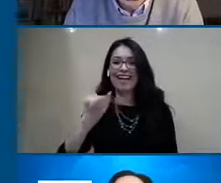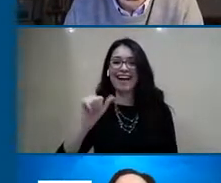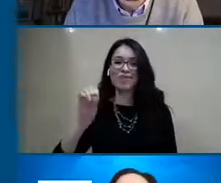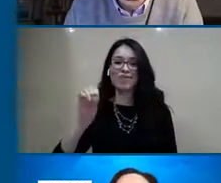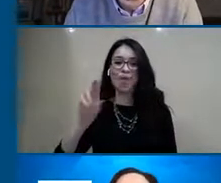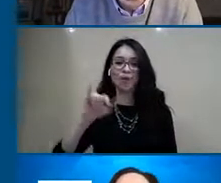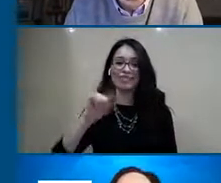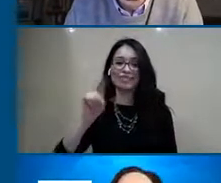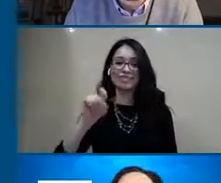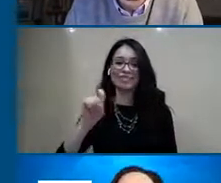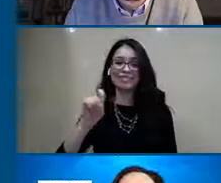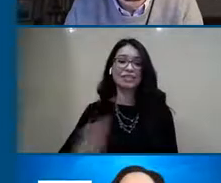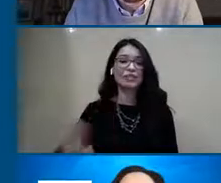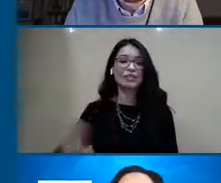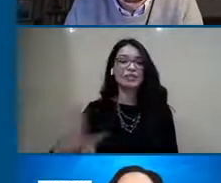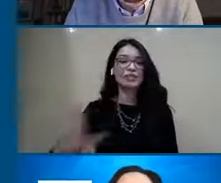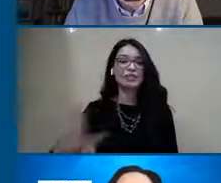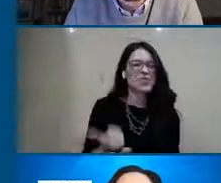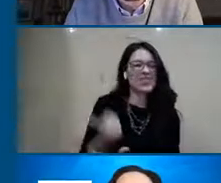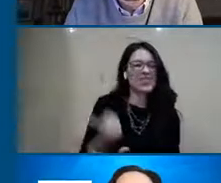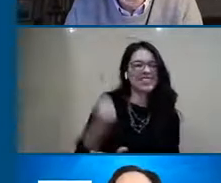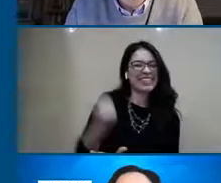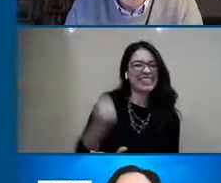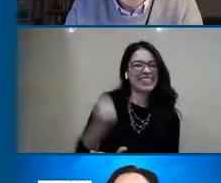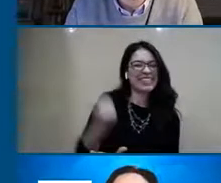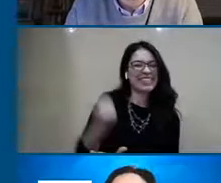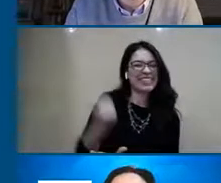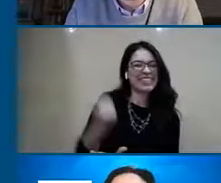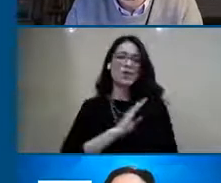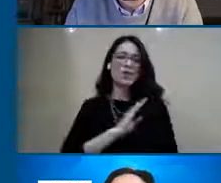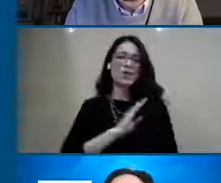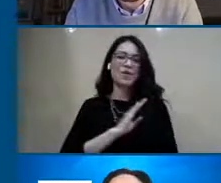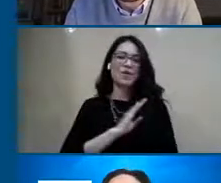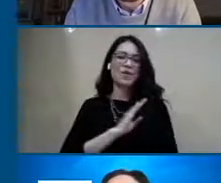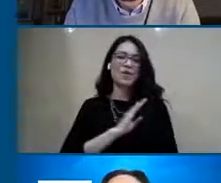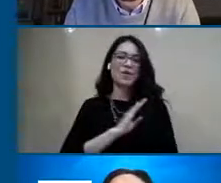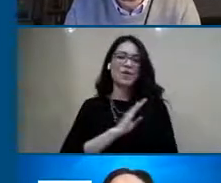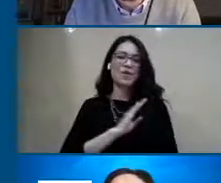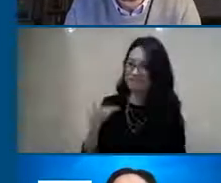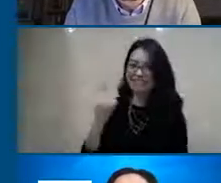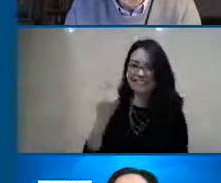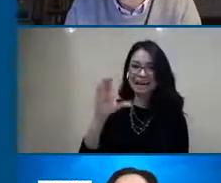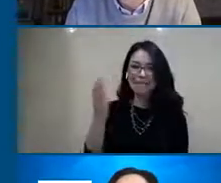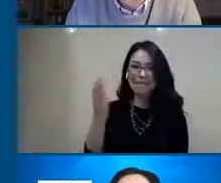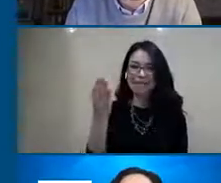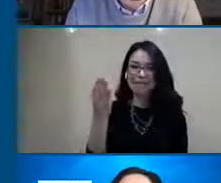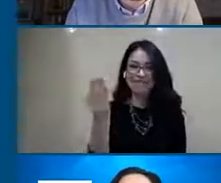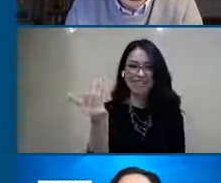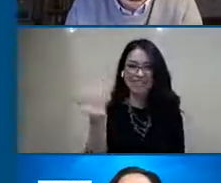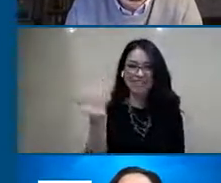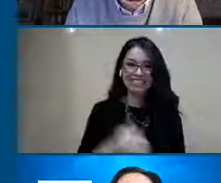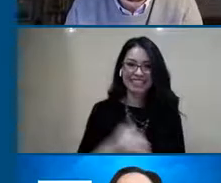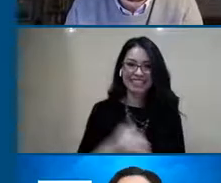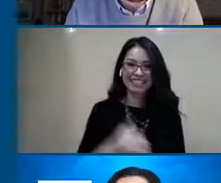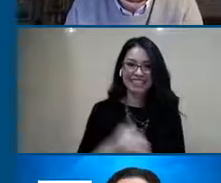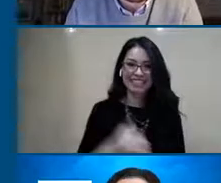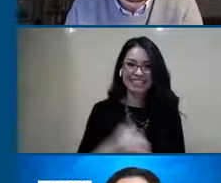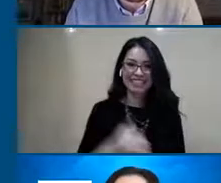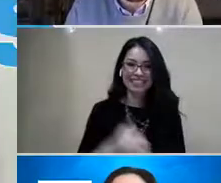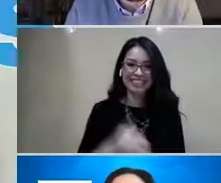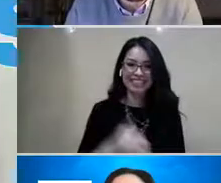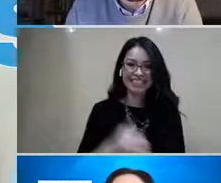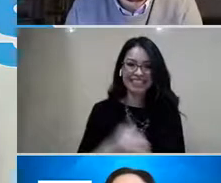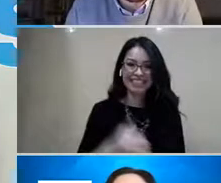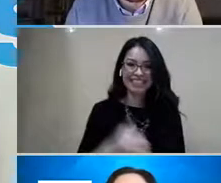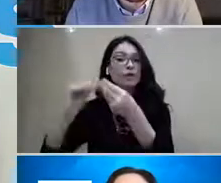LA Unified, just having been sworn in on December 15th. And I am so proud to represent District 7, where I was an LA